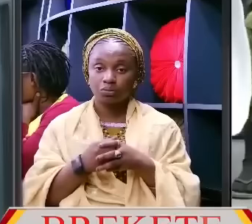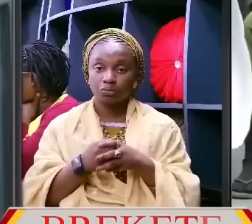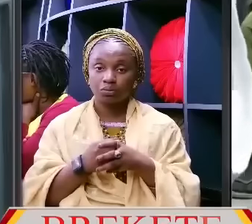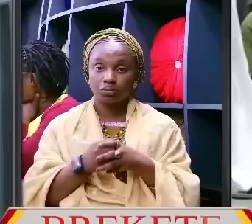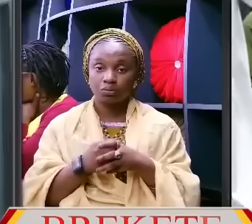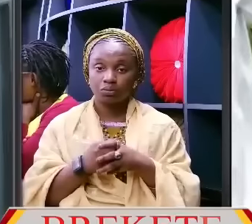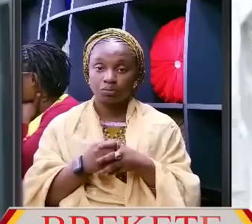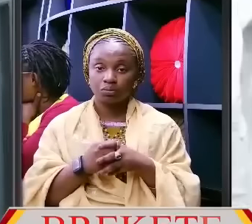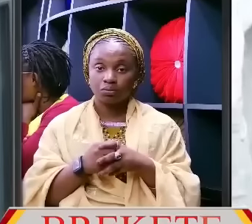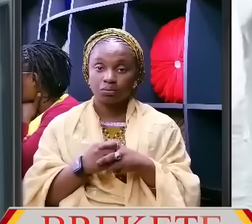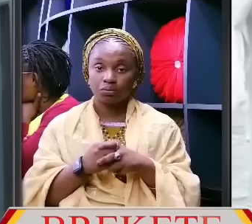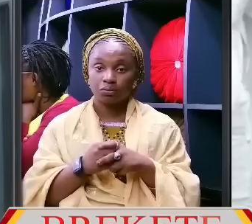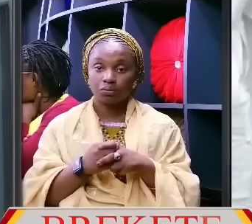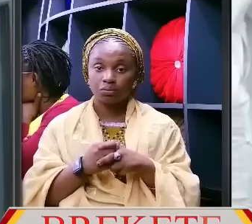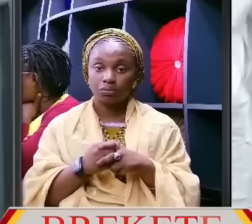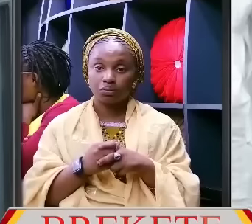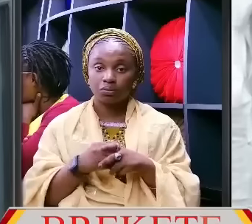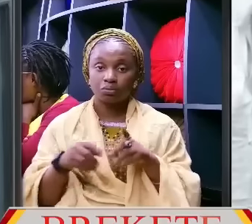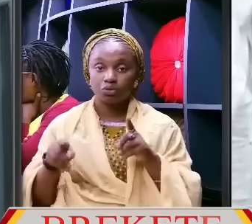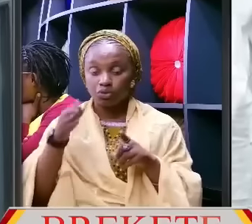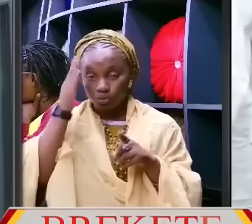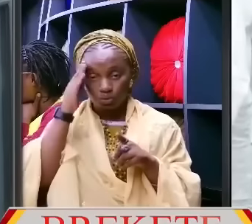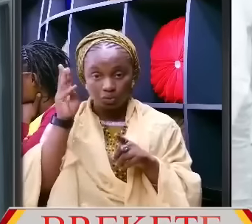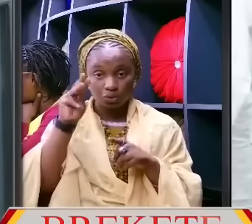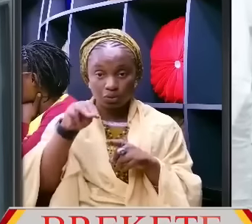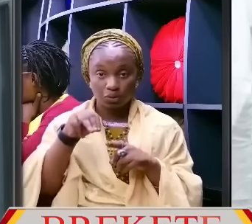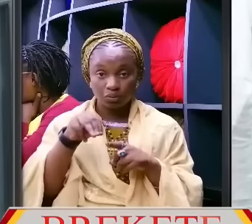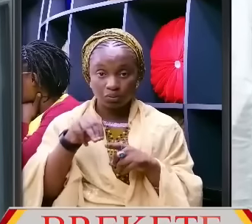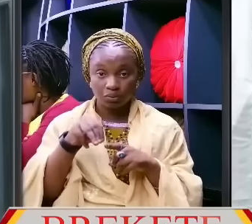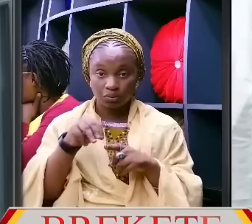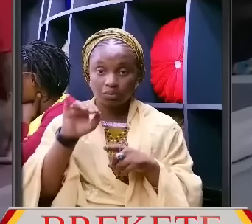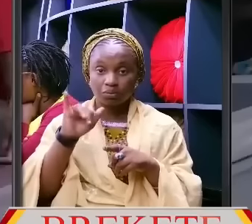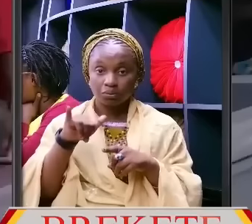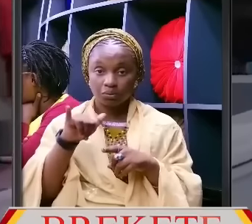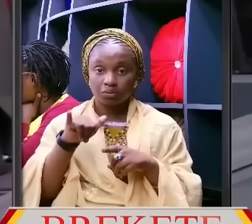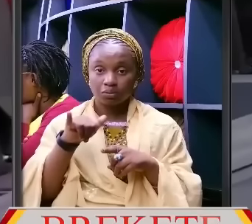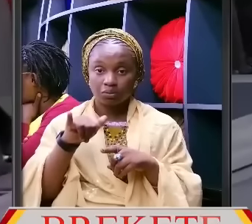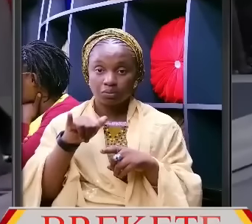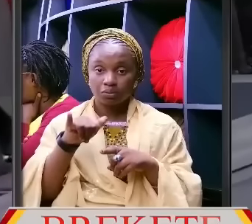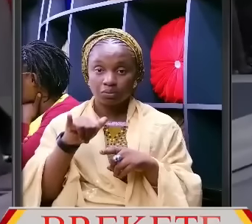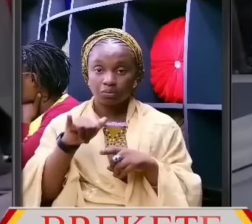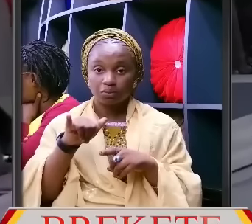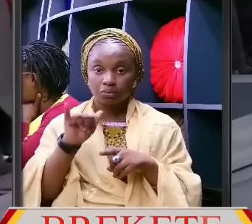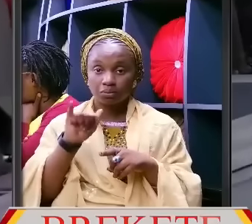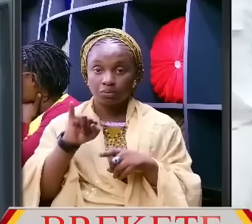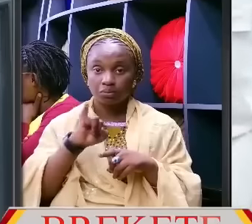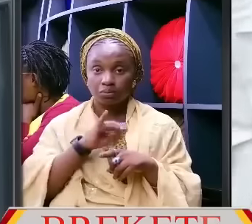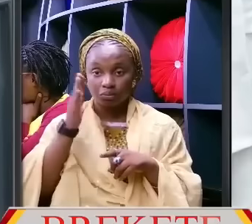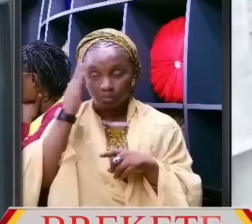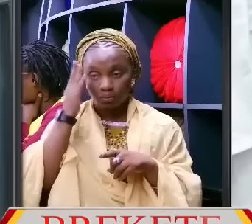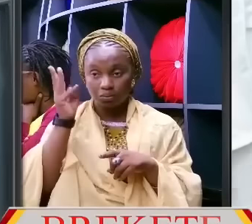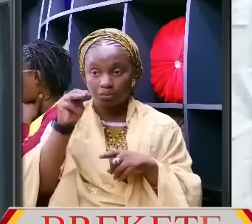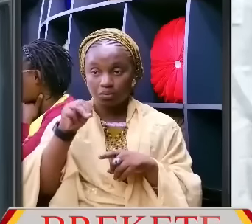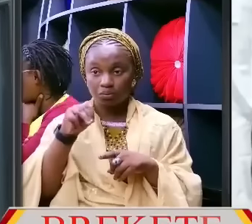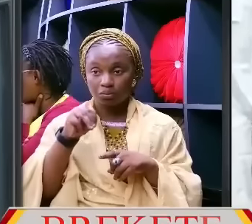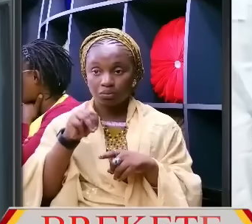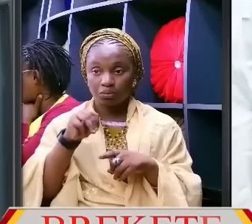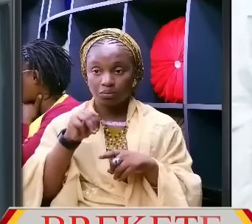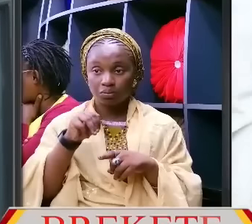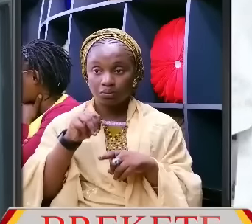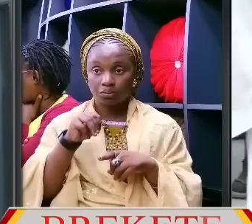Daddy Atahiru, sir. You recognize him. You know him. No cry. It's okay. You